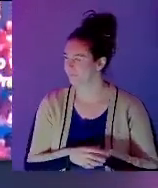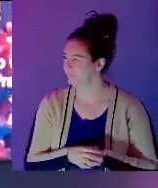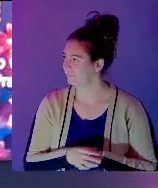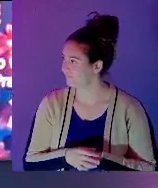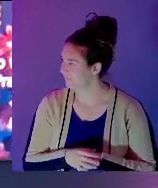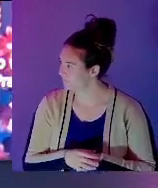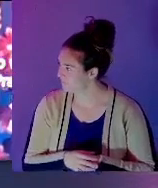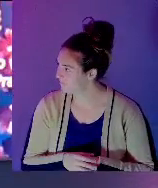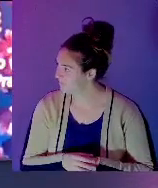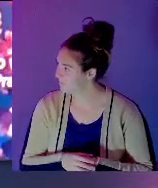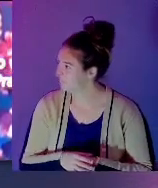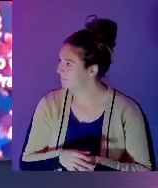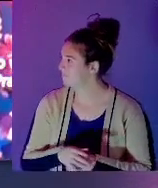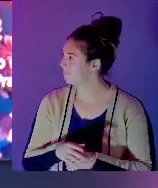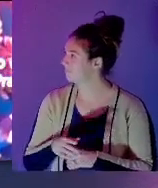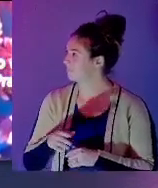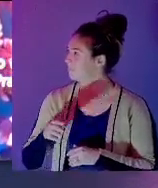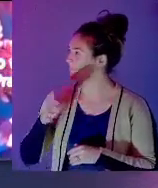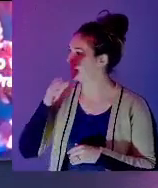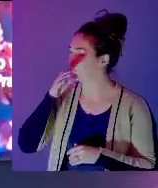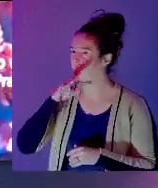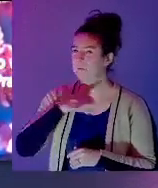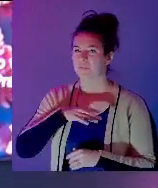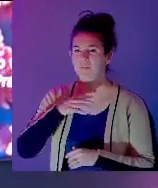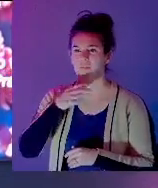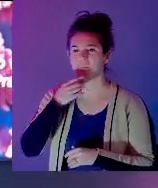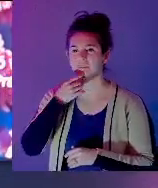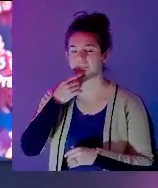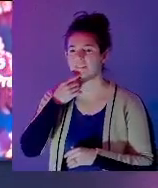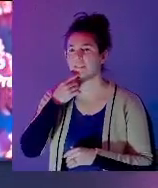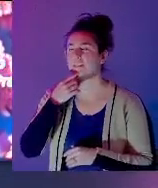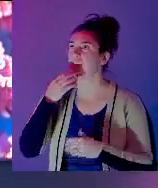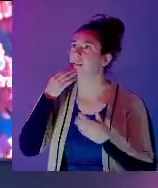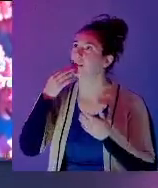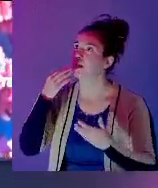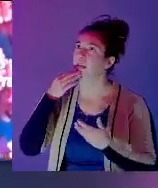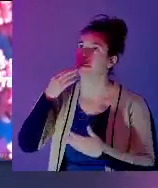Father, we just thank you, God, for this day, Lord. We have